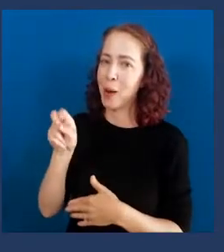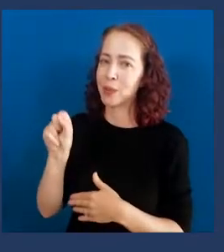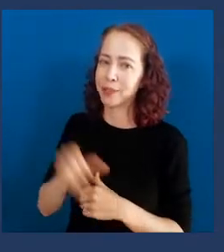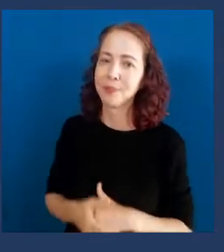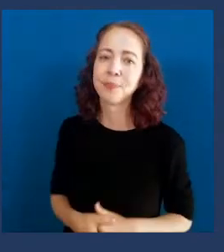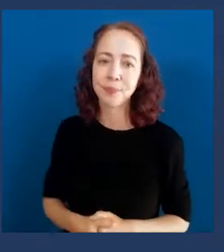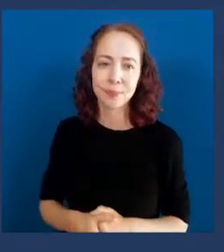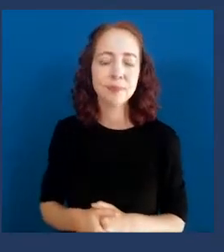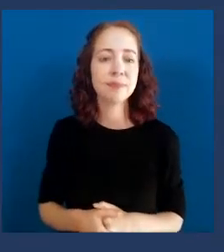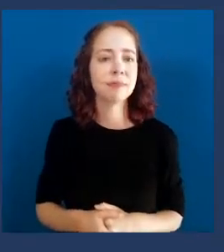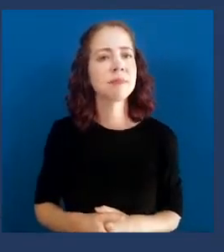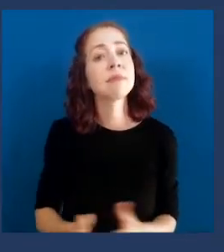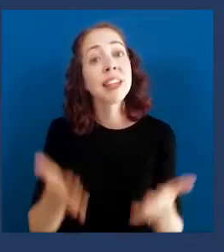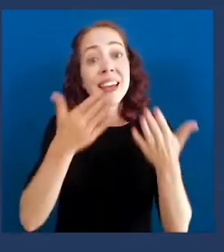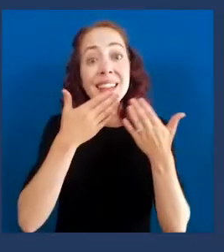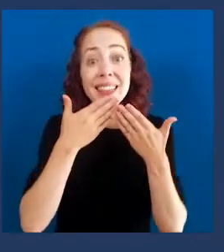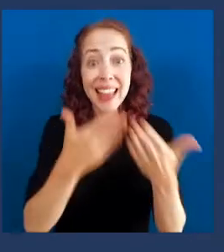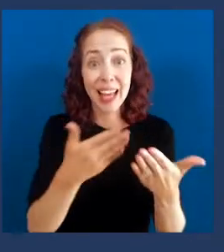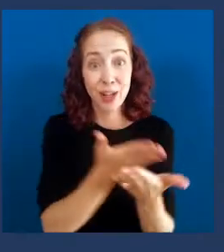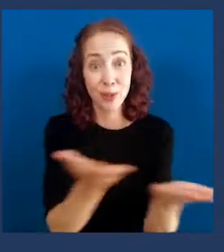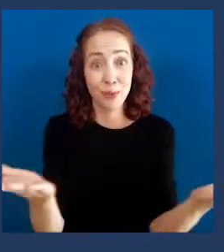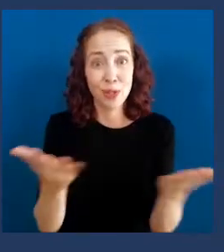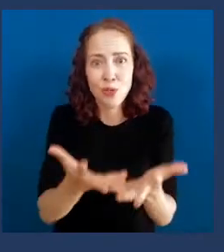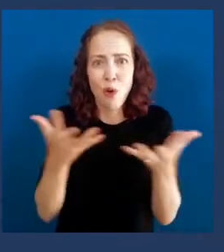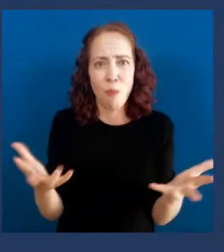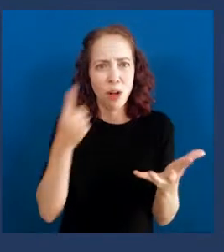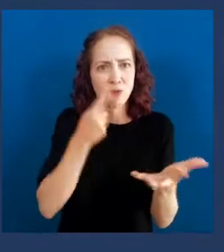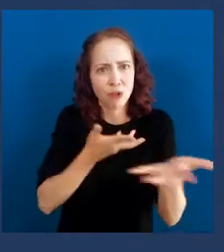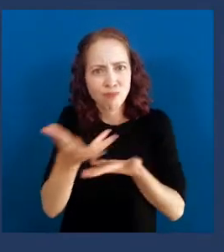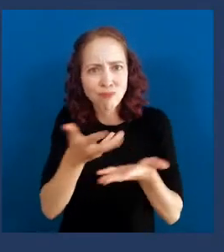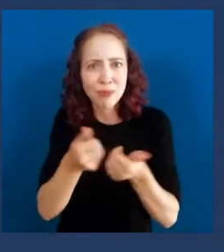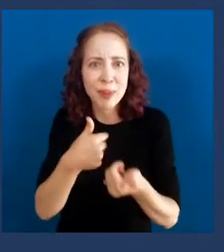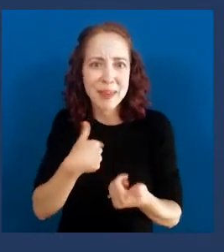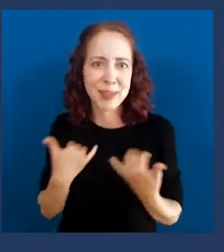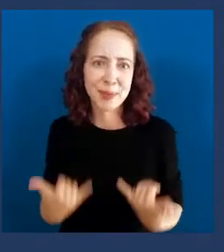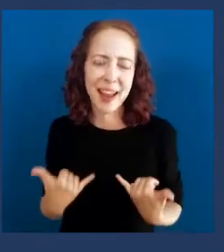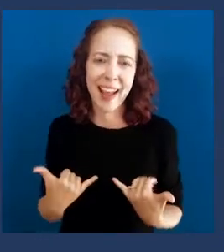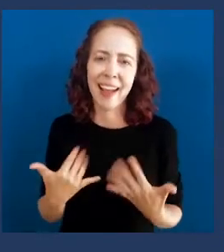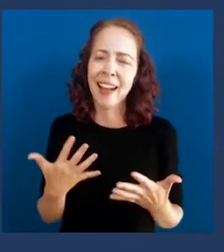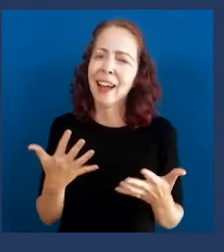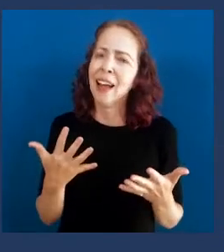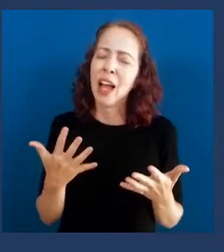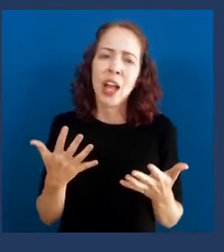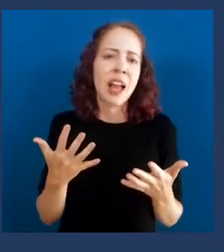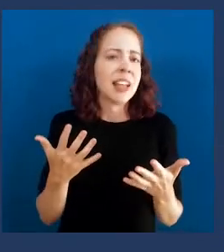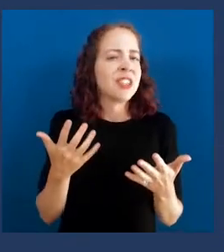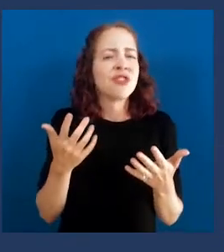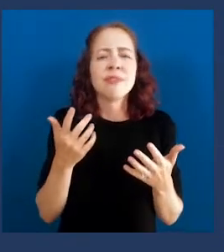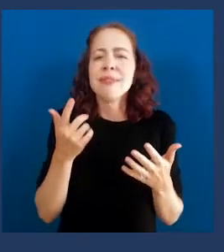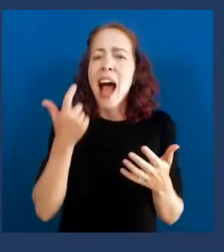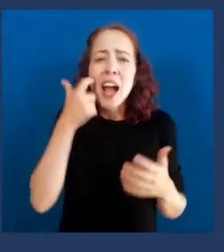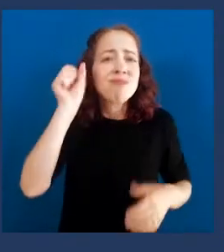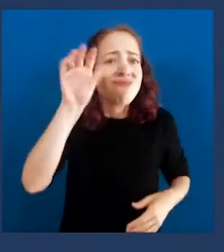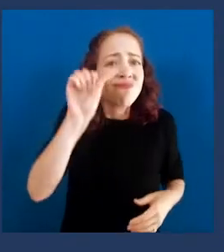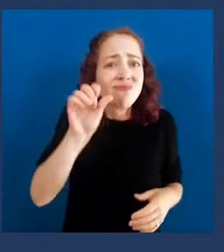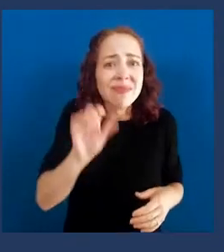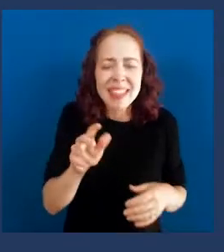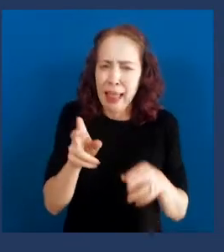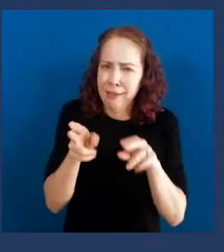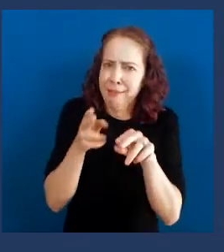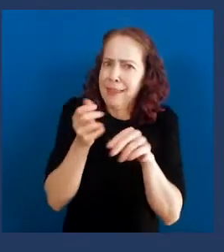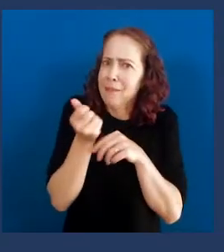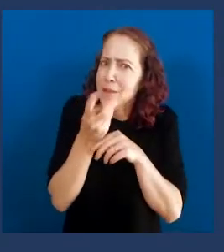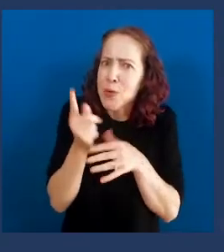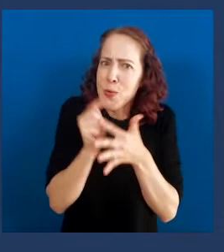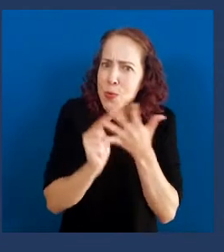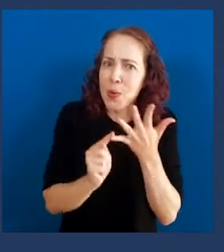so much, Thomas. Thank you so much for spending time with me today. We've only scratched the surface. Go out there and